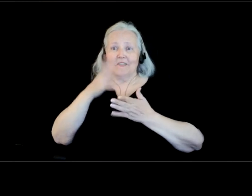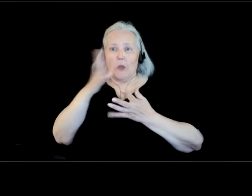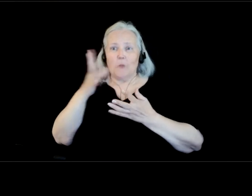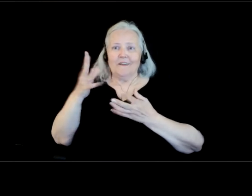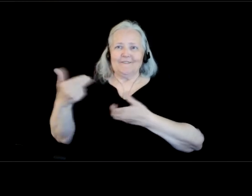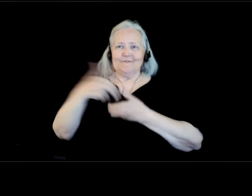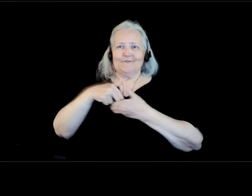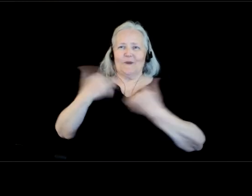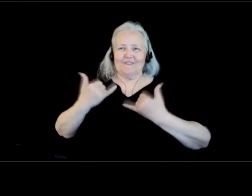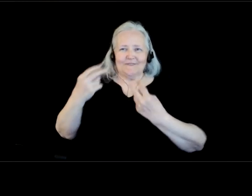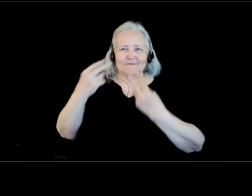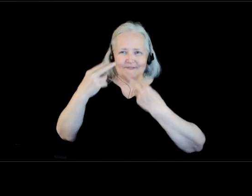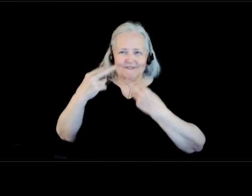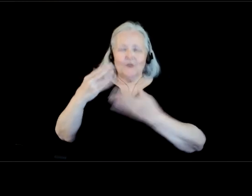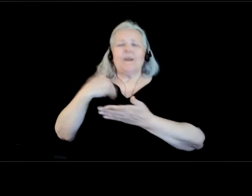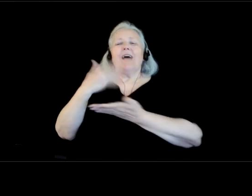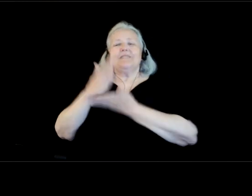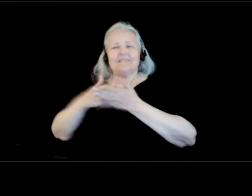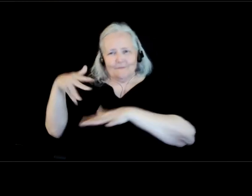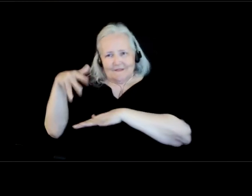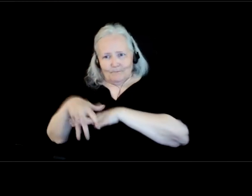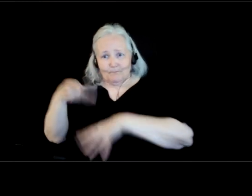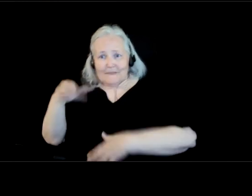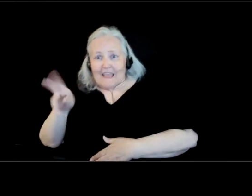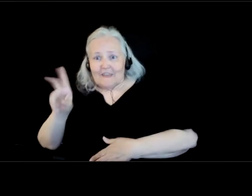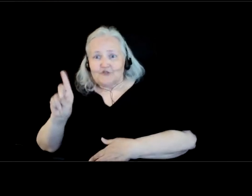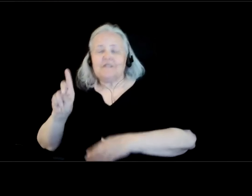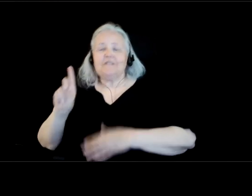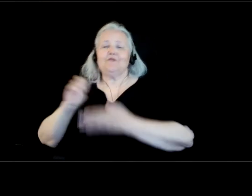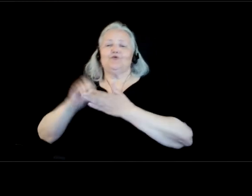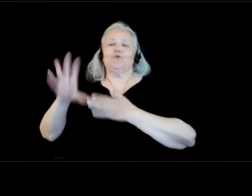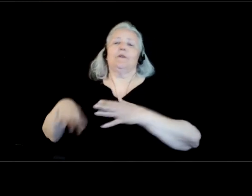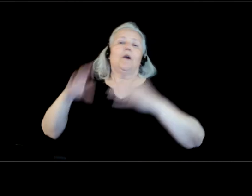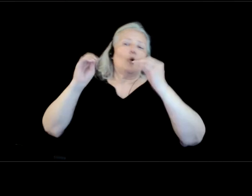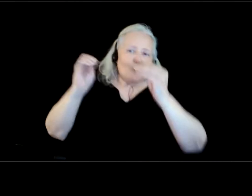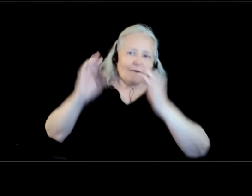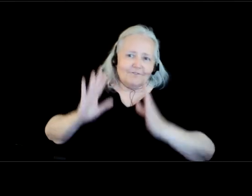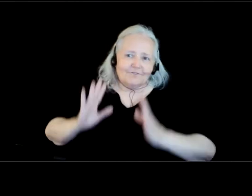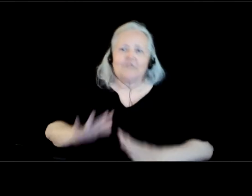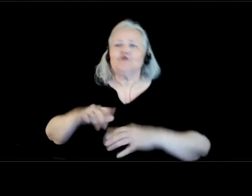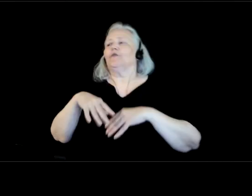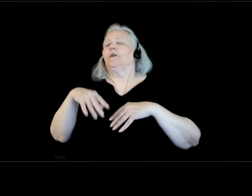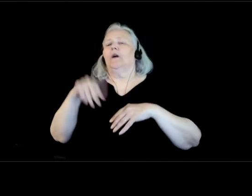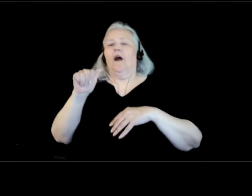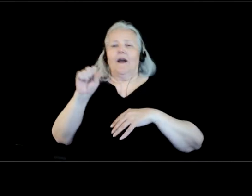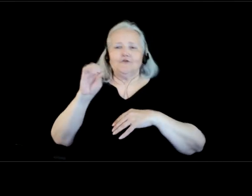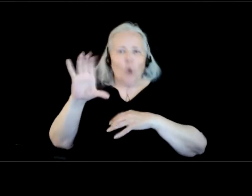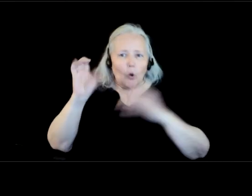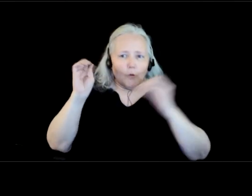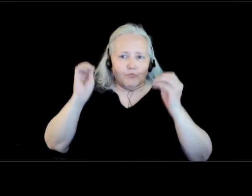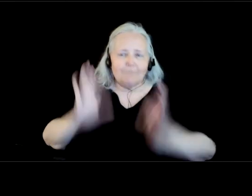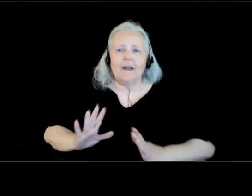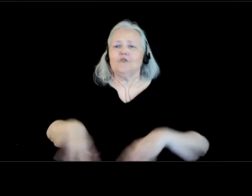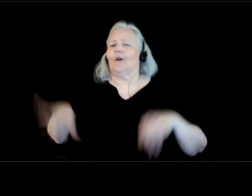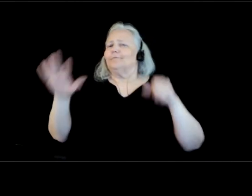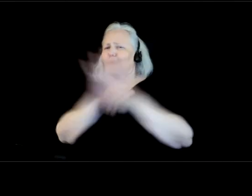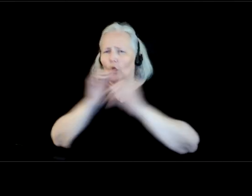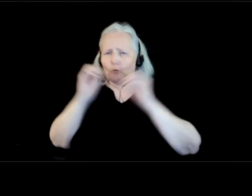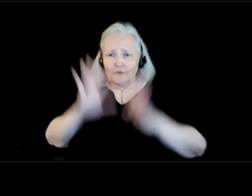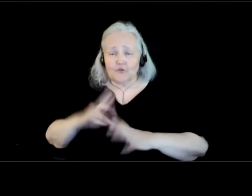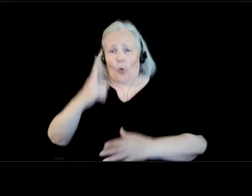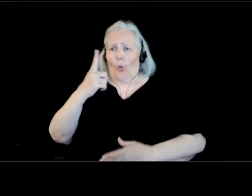there's Indigenous PhD students, there's Indigenous assistant professors, and there's Indigenous associate professors and full professors, right? One of my